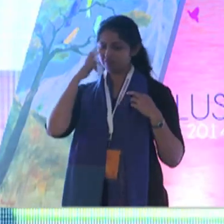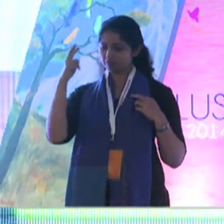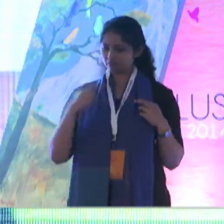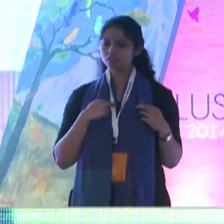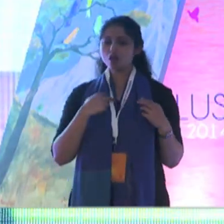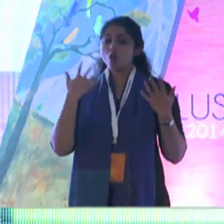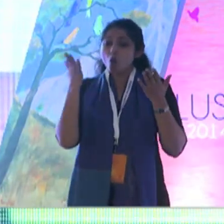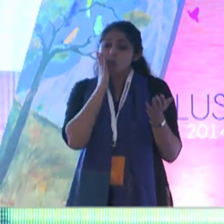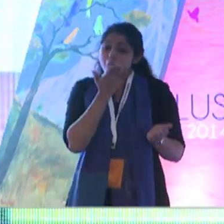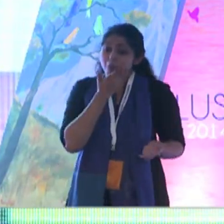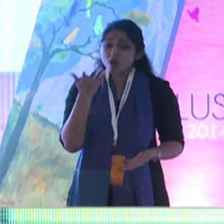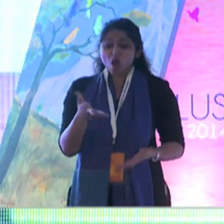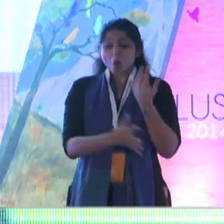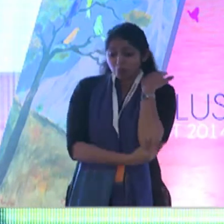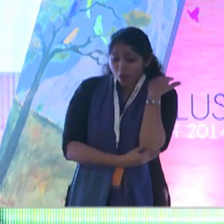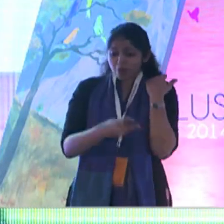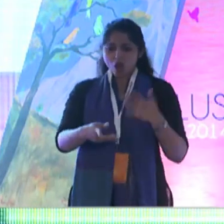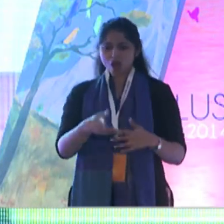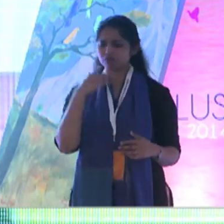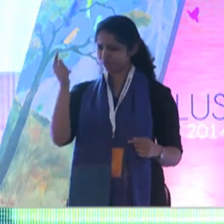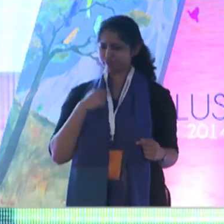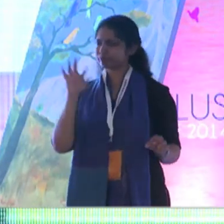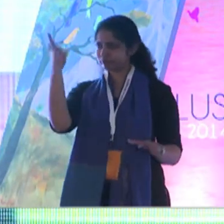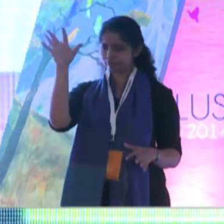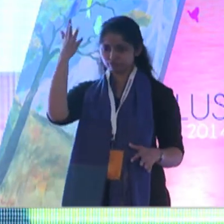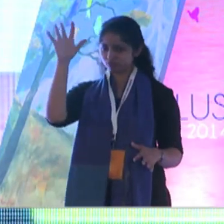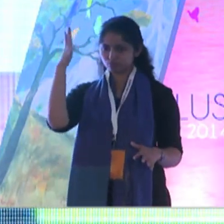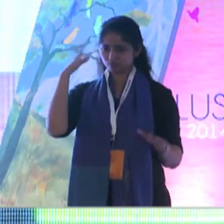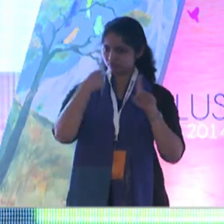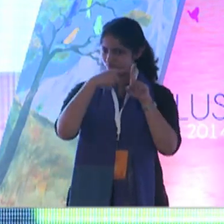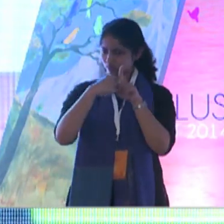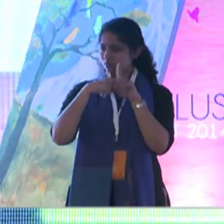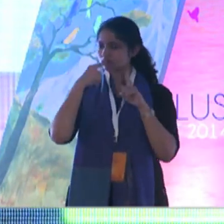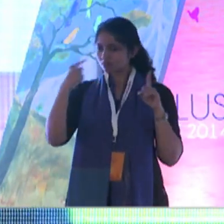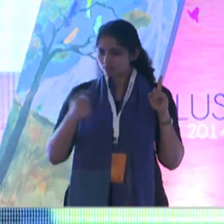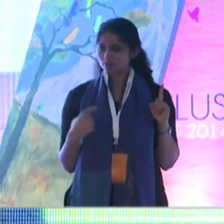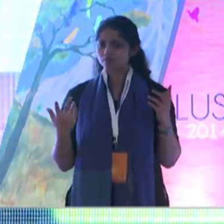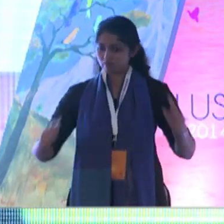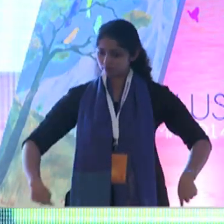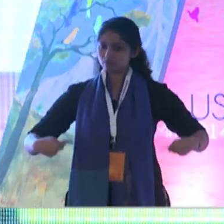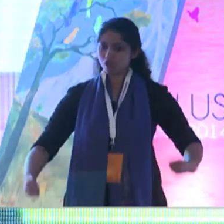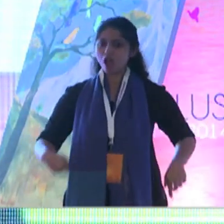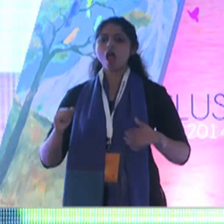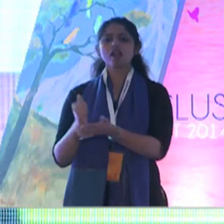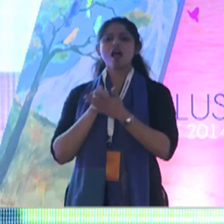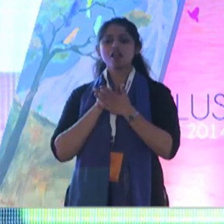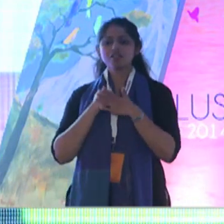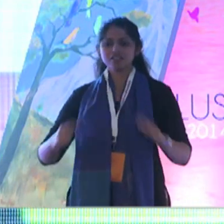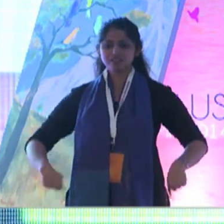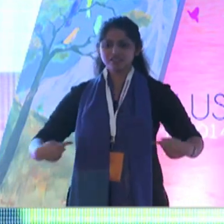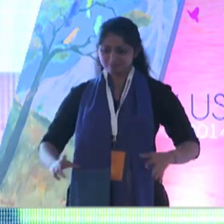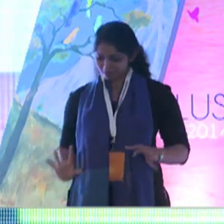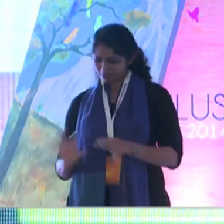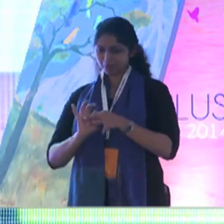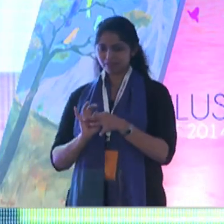her philosophy now is, she has a philosophy, she says, and I share it with Preeti, she says, wheelchair liberated, not wheelchair